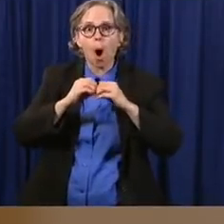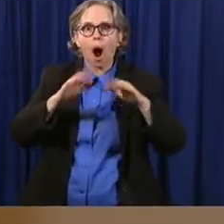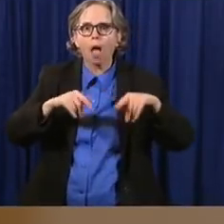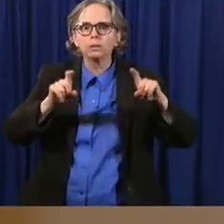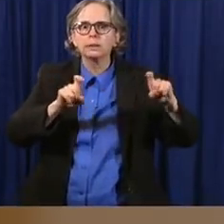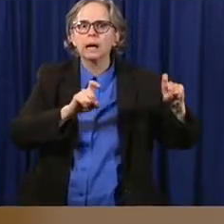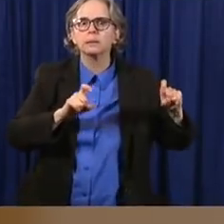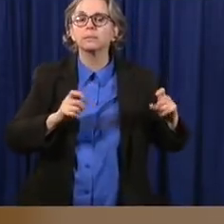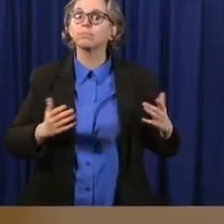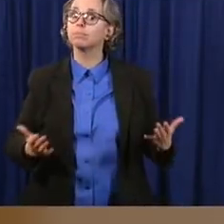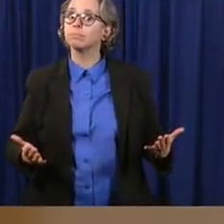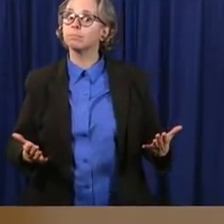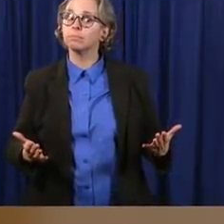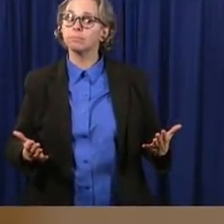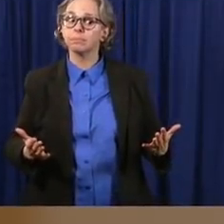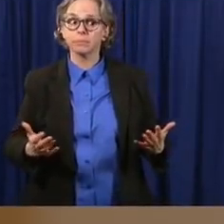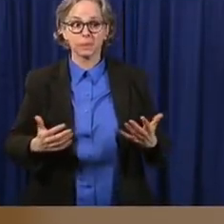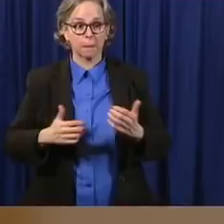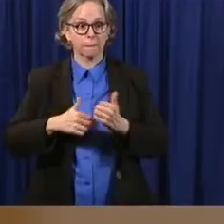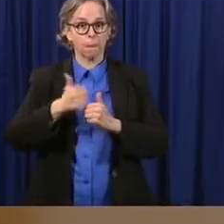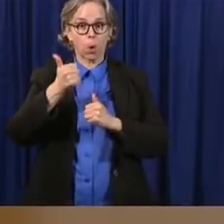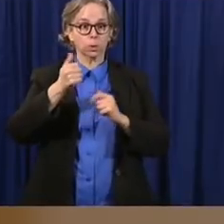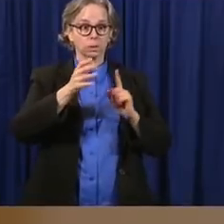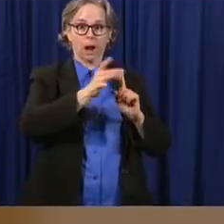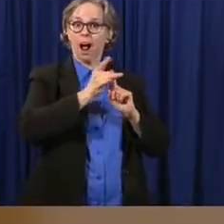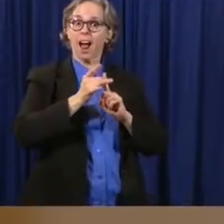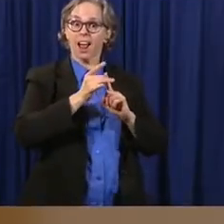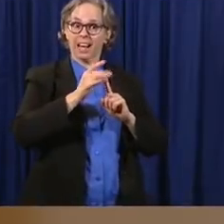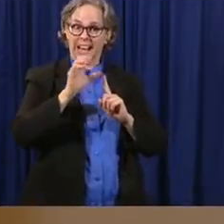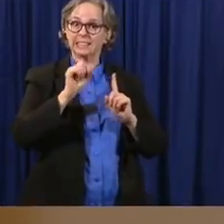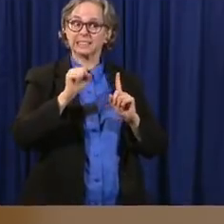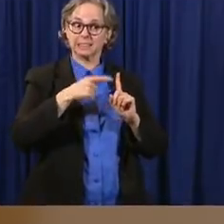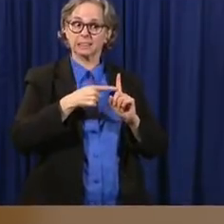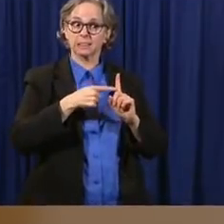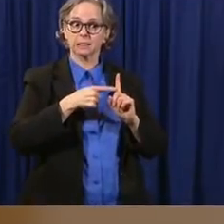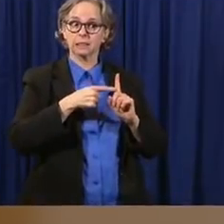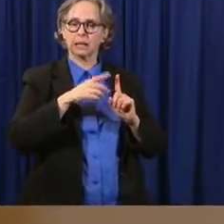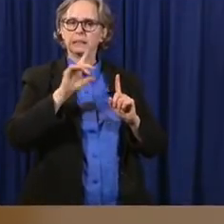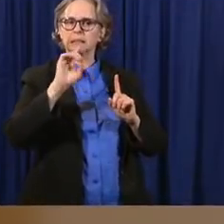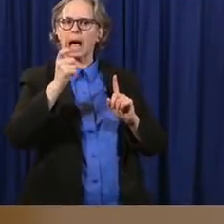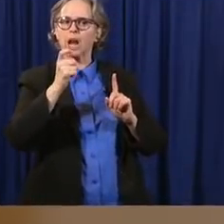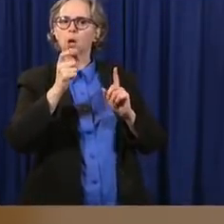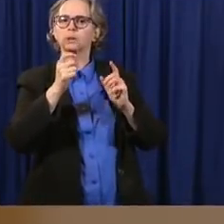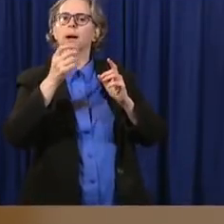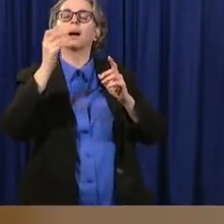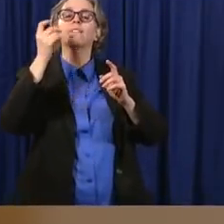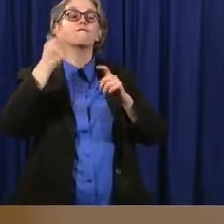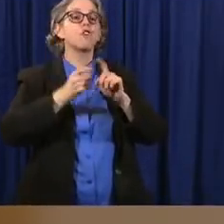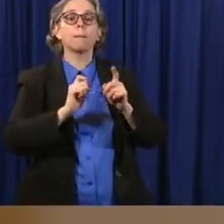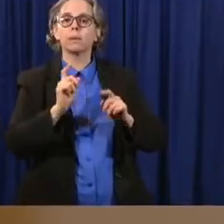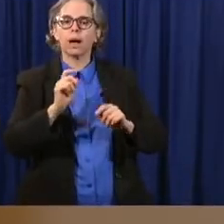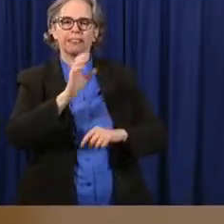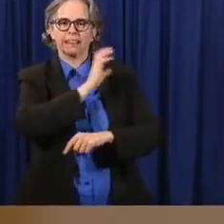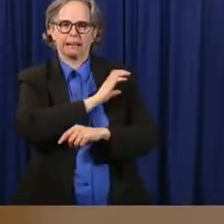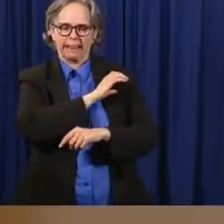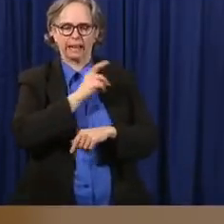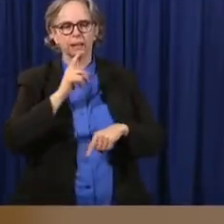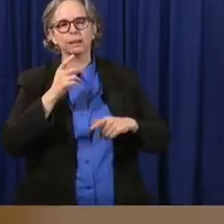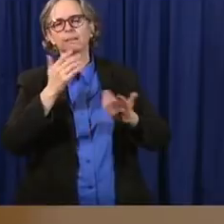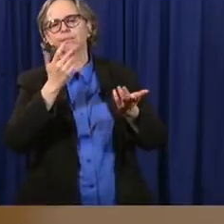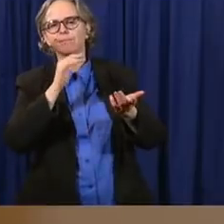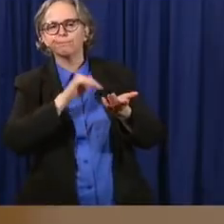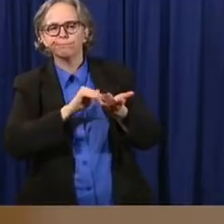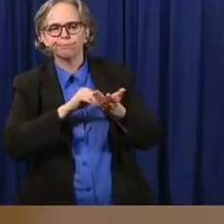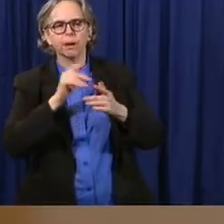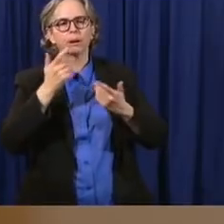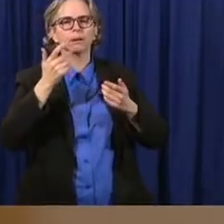are outpatients being diagnosed clinically based on their symptoms, and they're staying at home. Even a